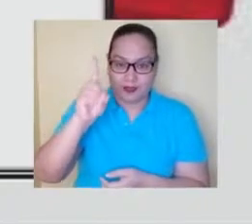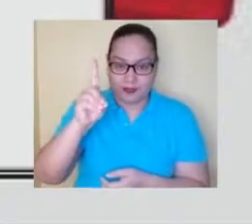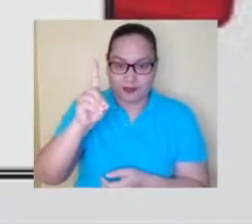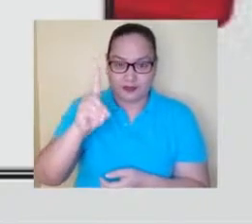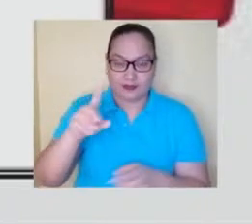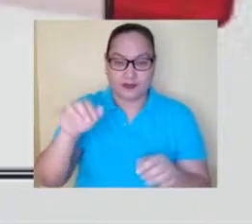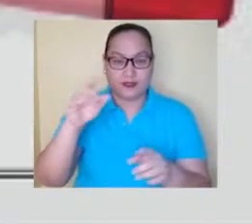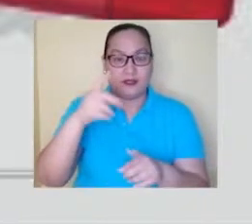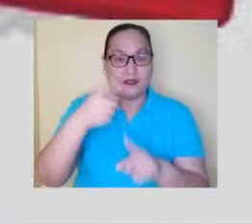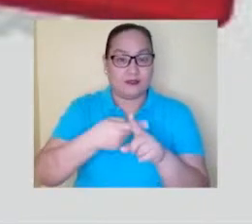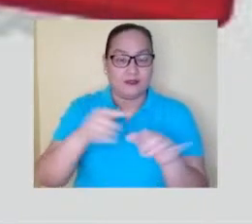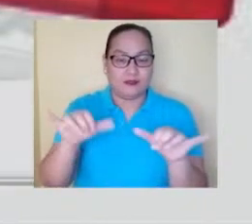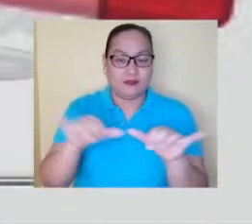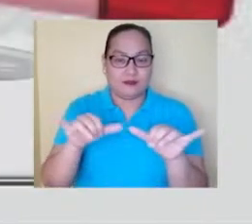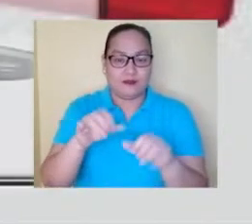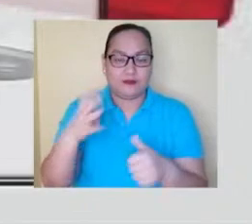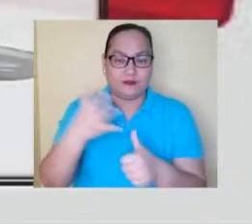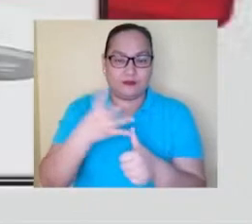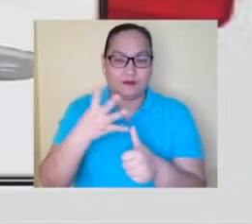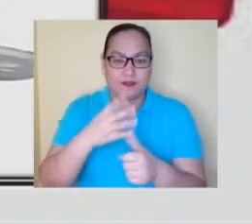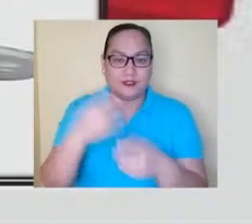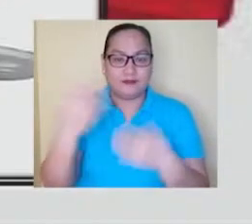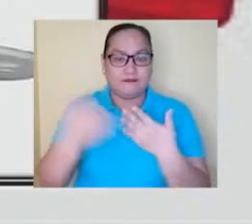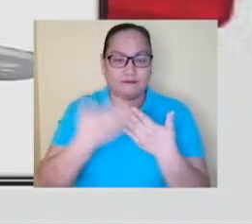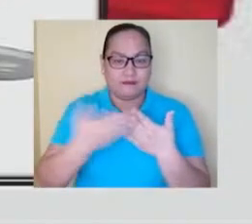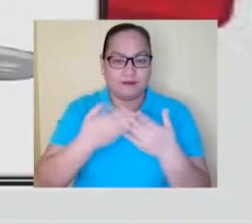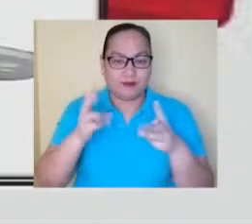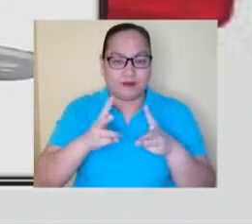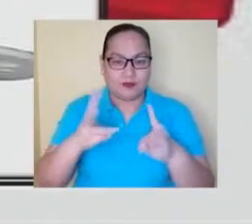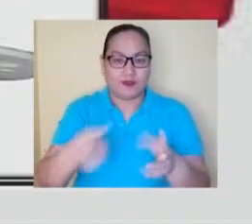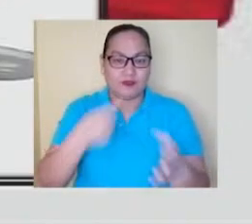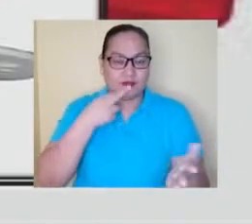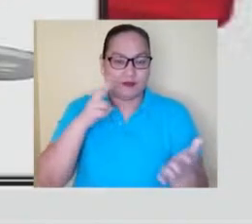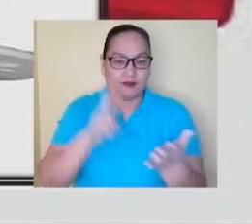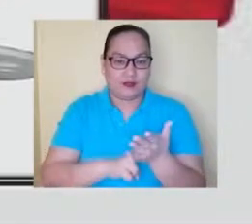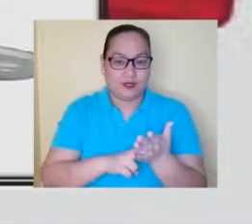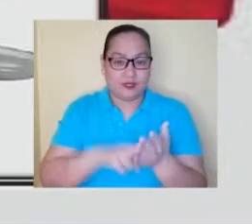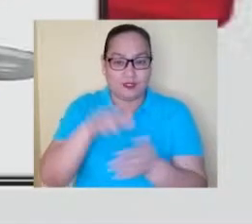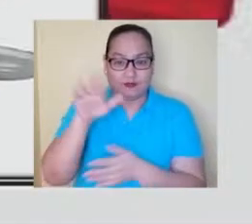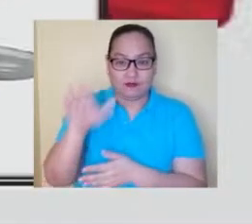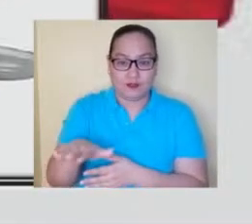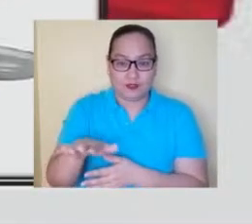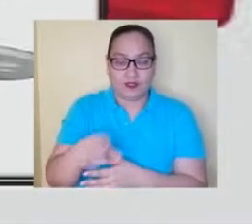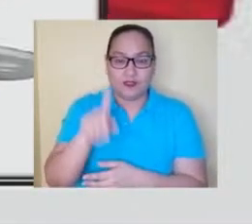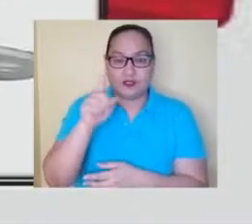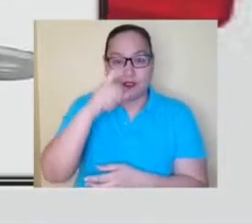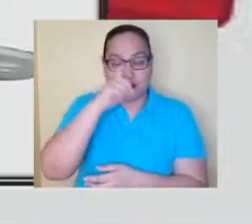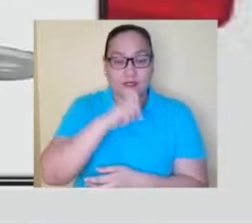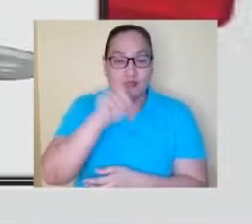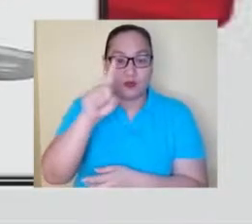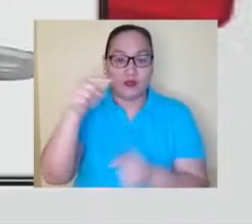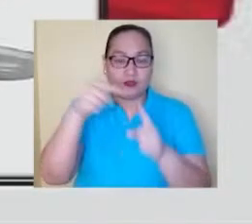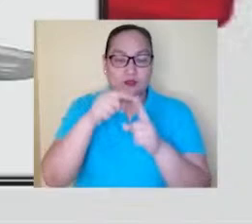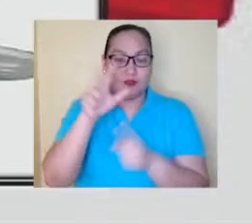4. It is the easiest way to record approximate temperature of a child ages 1 to 3.